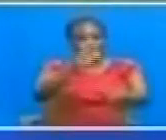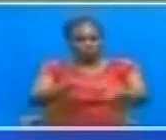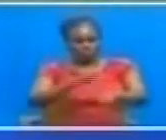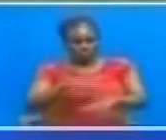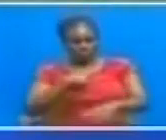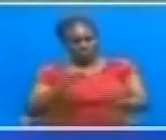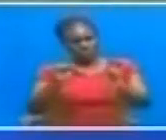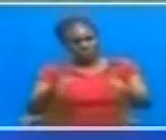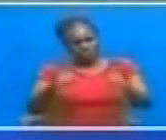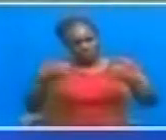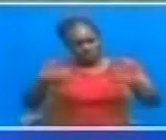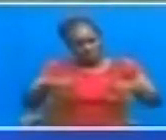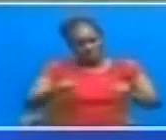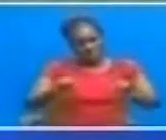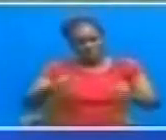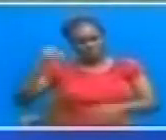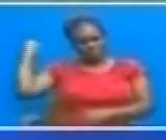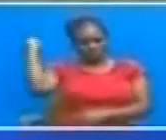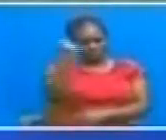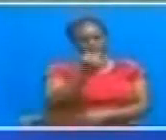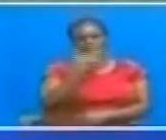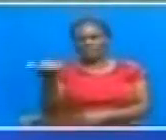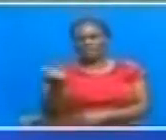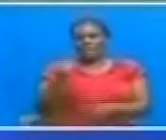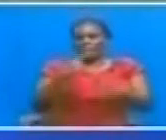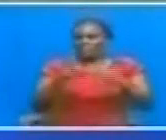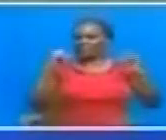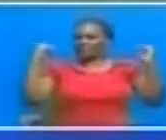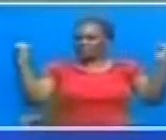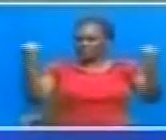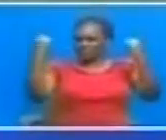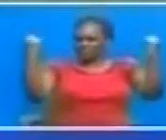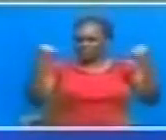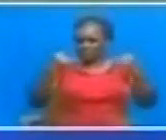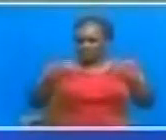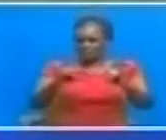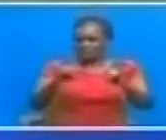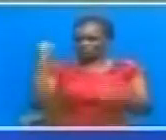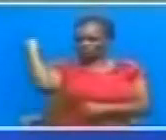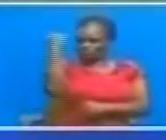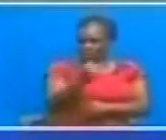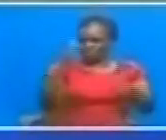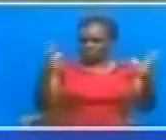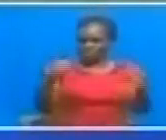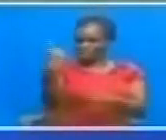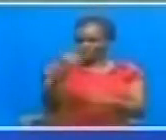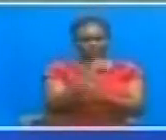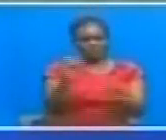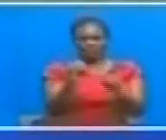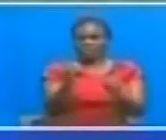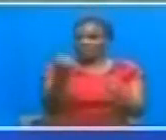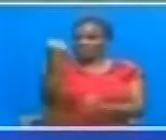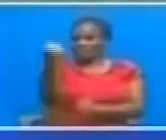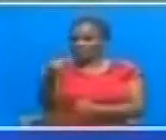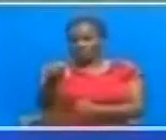if I feel good, I can try to make a big one. But this is championship. I'm not just trying to maybe make big throws. Mm. You know, you can make 85 and